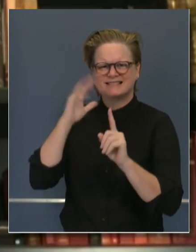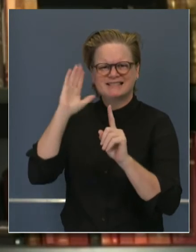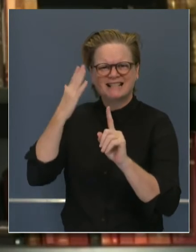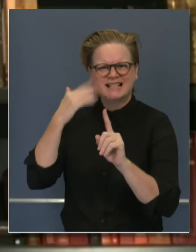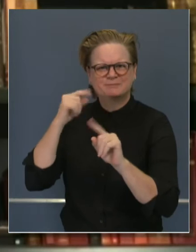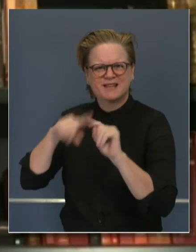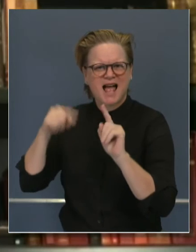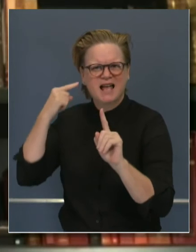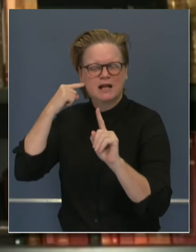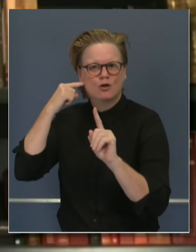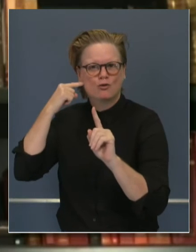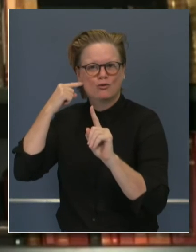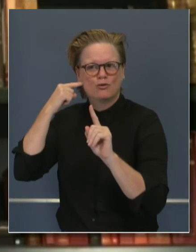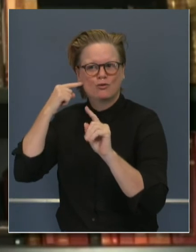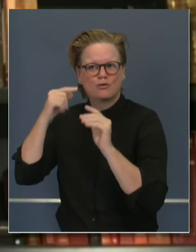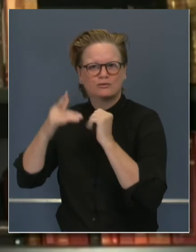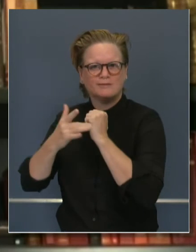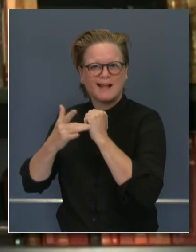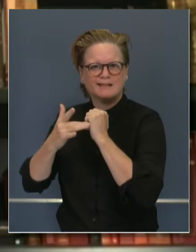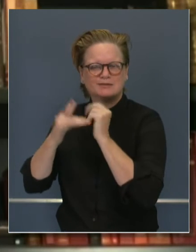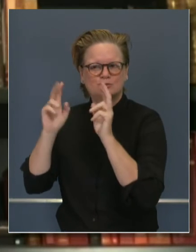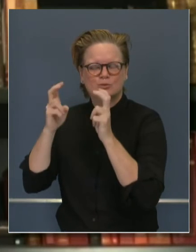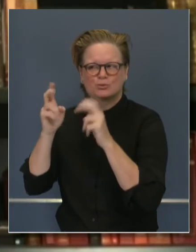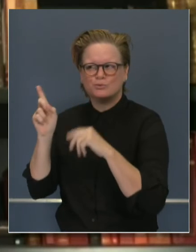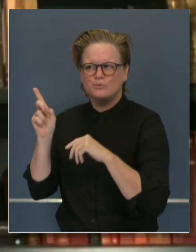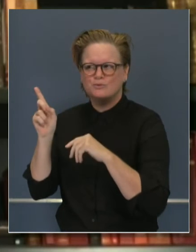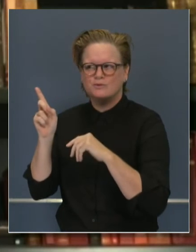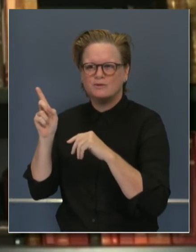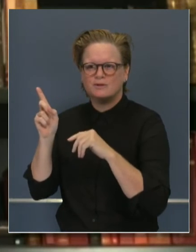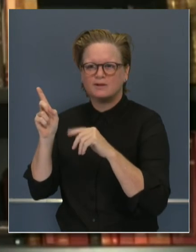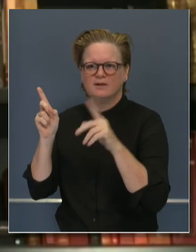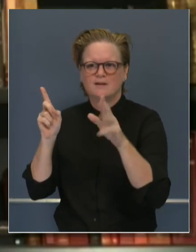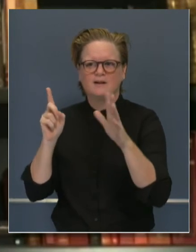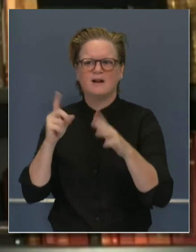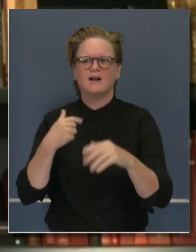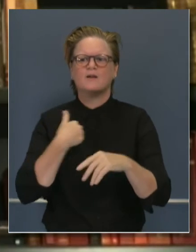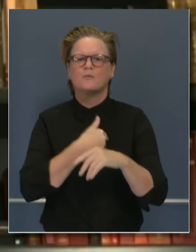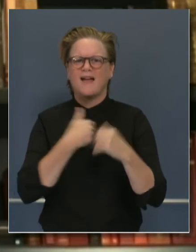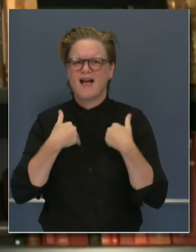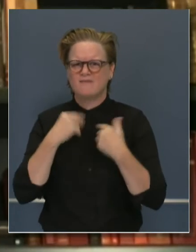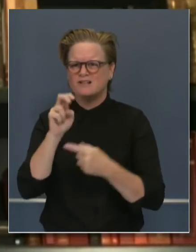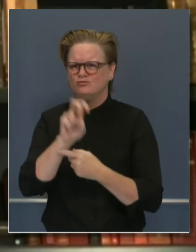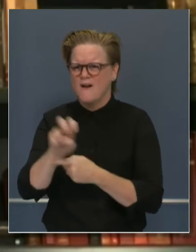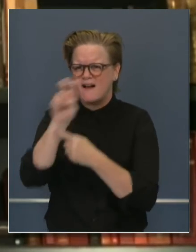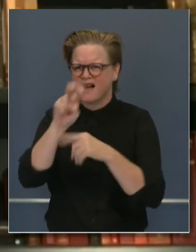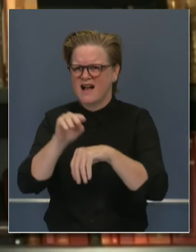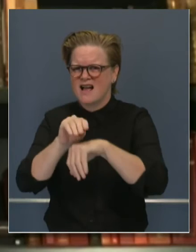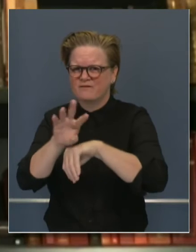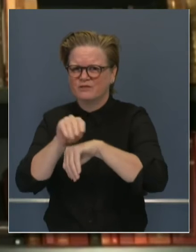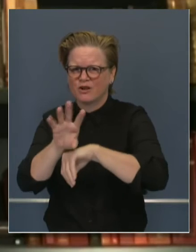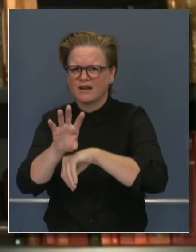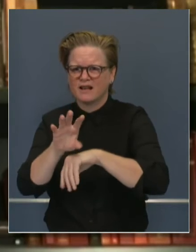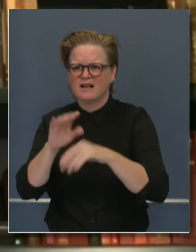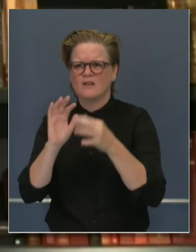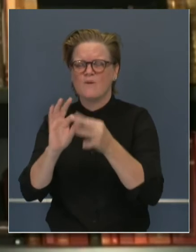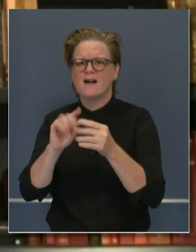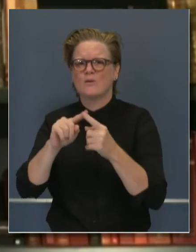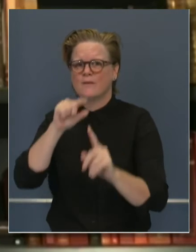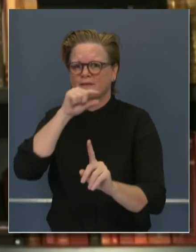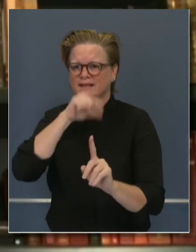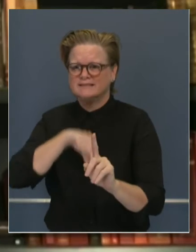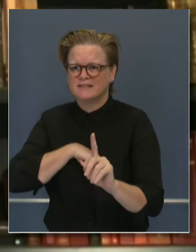of travel advisory, what that means vis-a-vis Thanksgiving. Obviously, so much of the national attention has been focused on airports